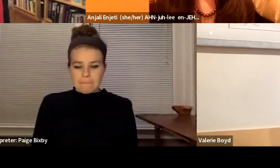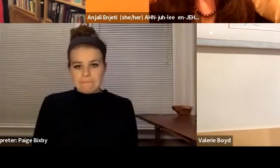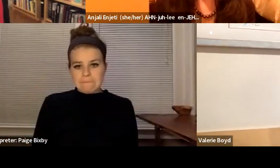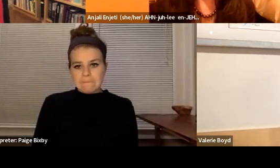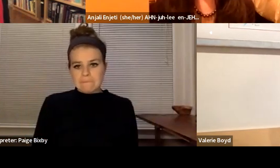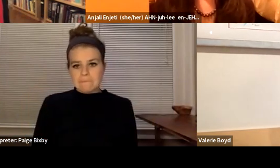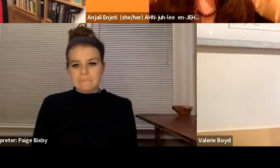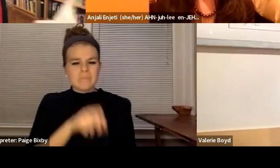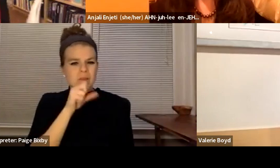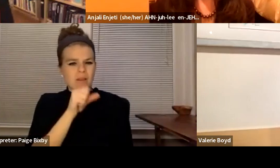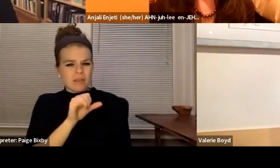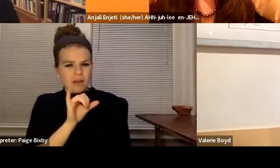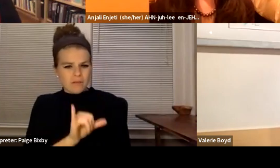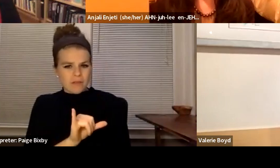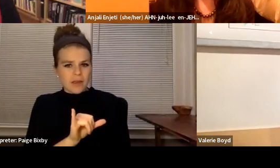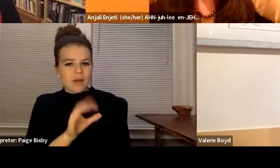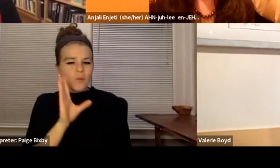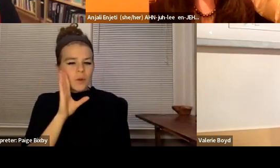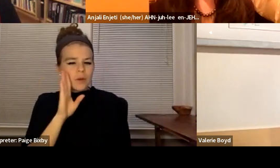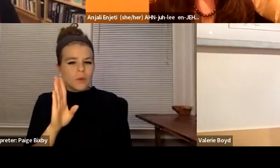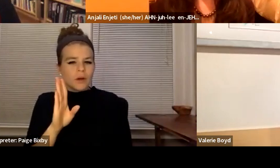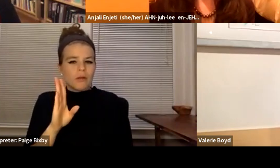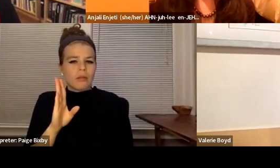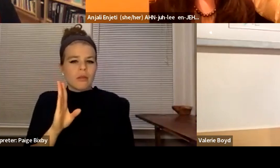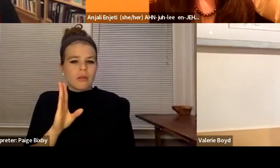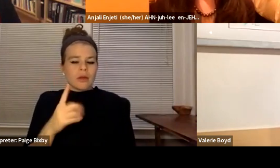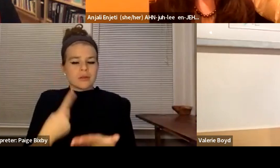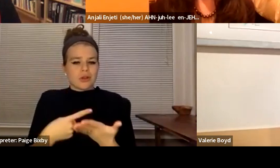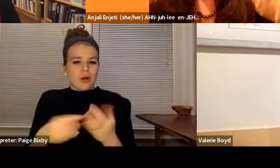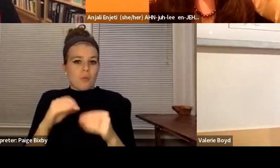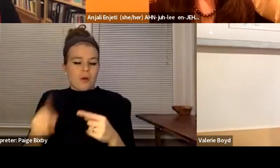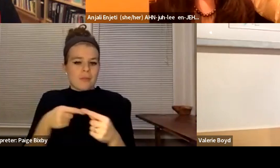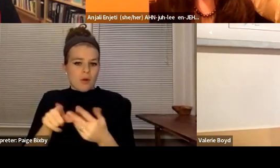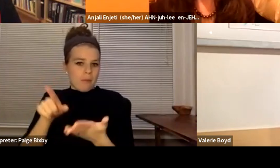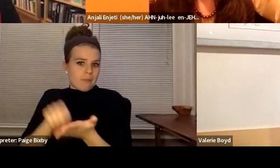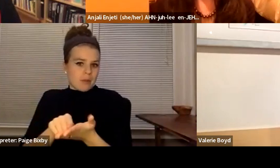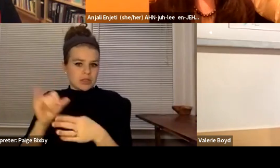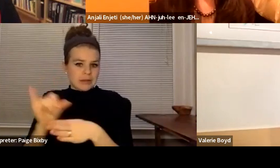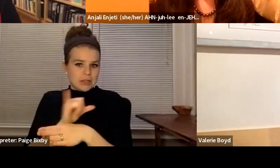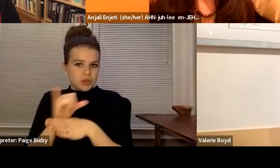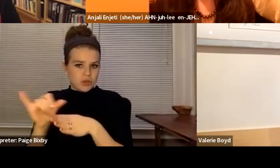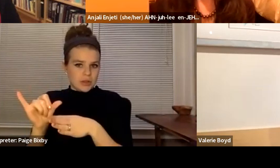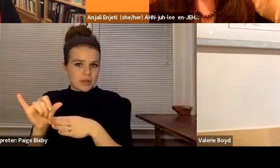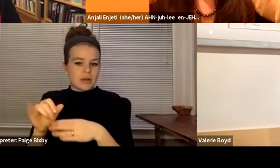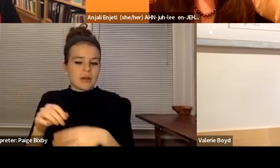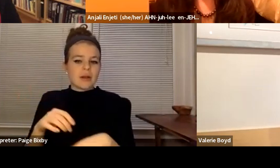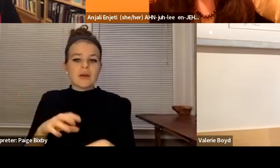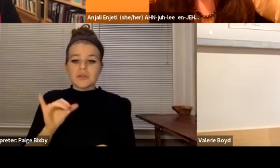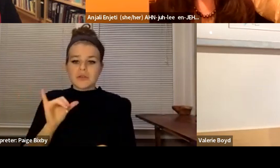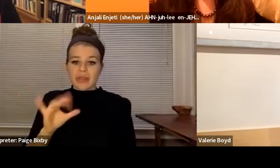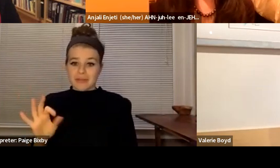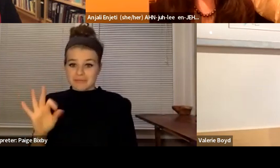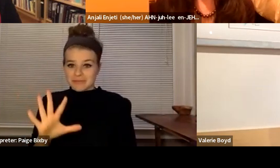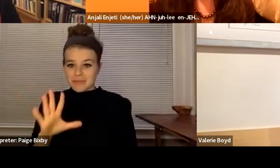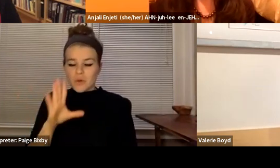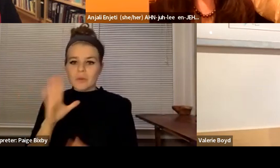I love that. I want to pin, we're going to get back and talking about sort of the publishing industry. And so that anecdote is going to be a great